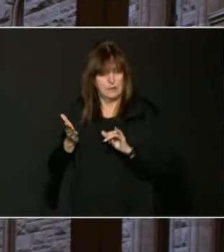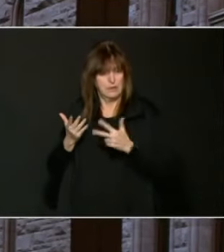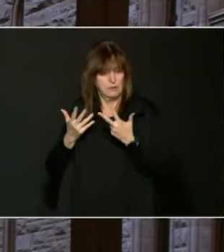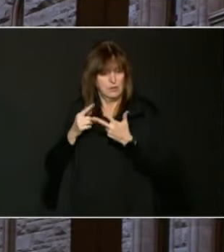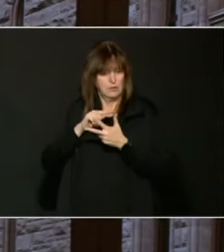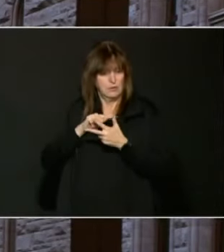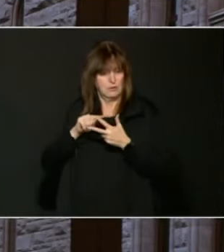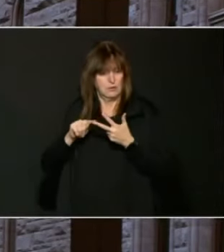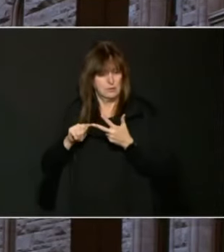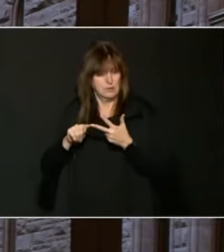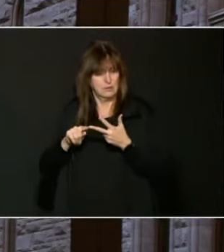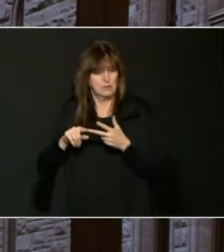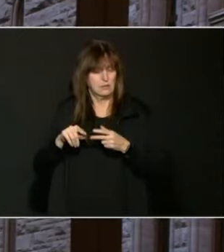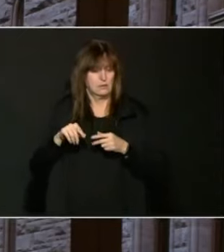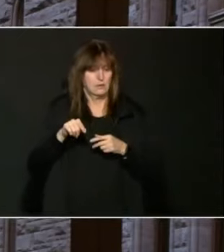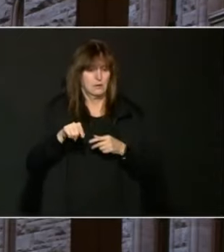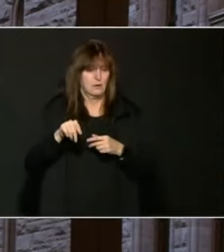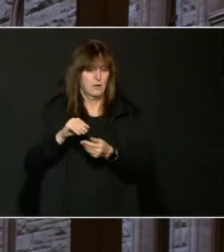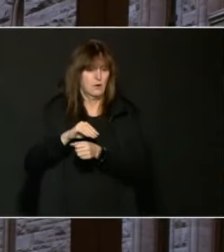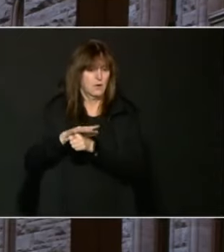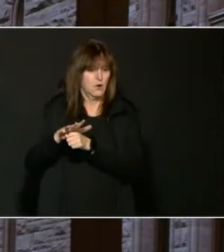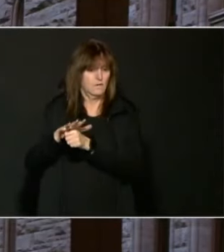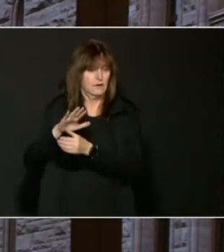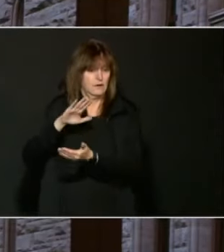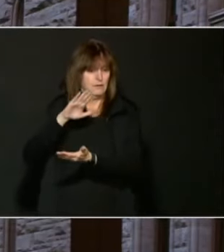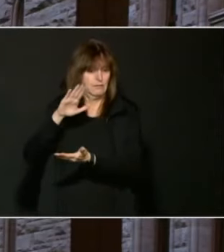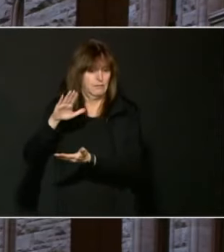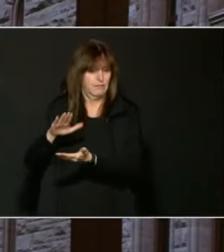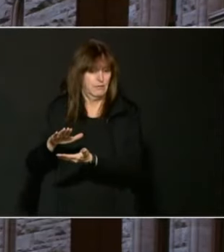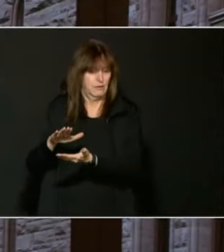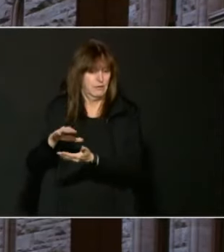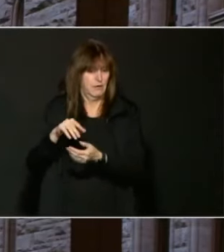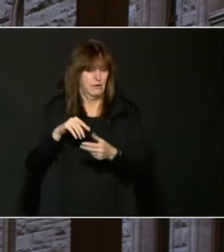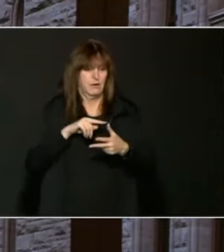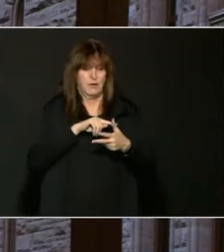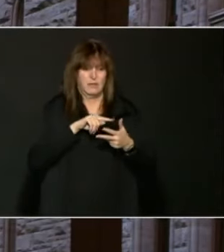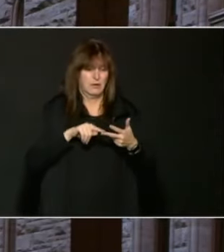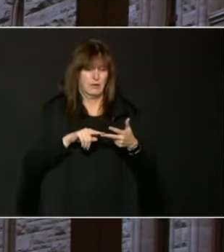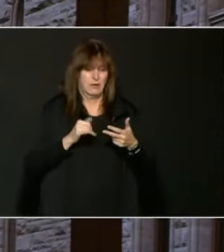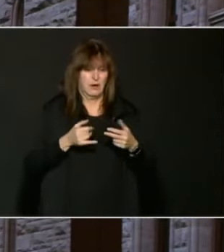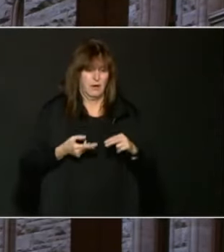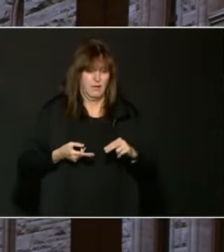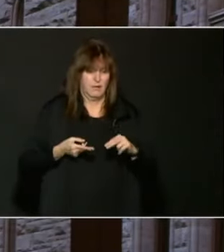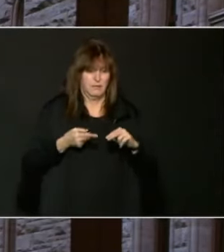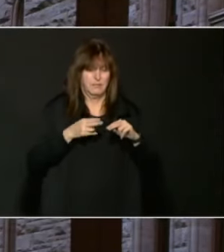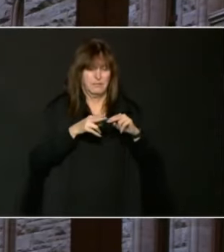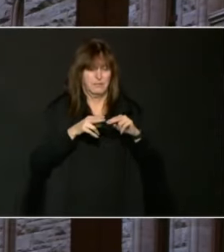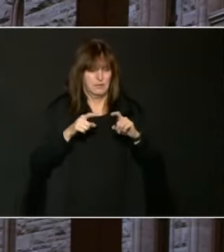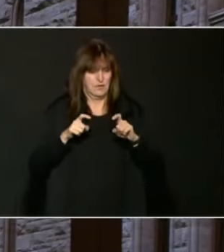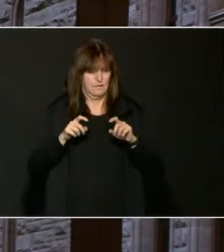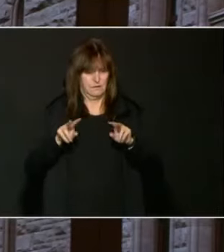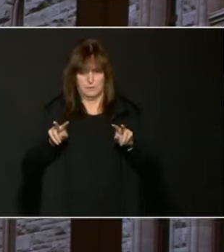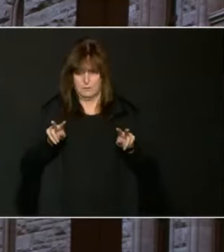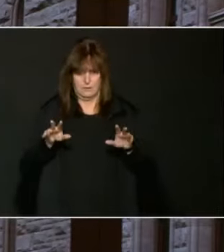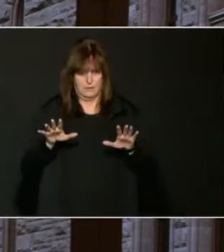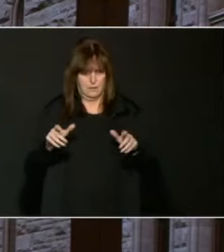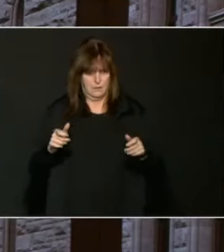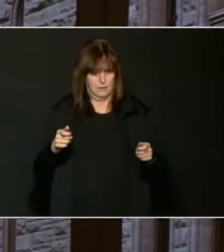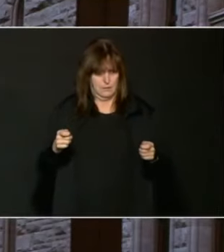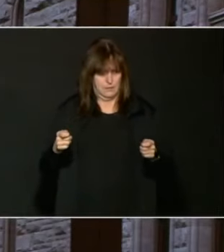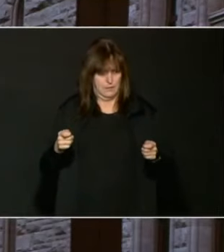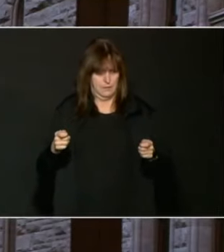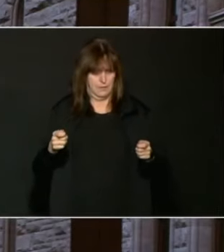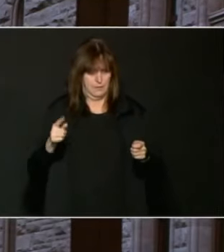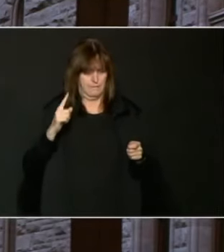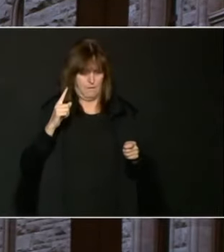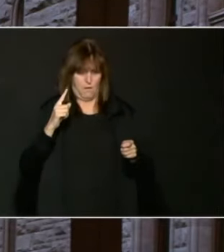keep those under control. The rapidity of the rise down, ideally, of course, trying to get it to flatten in there, but we